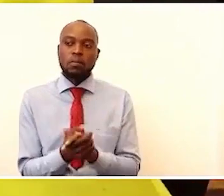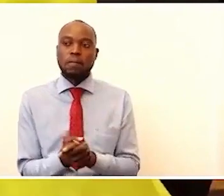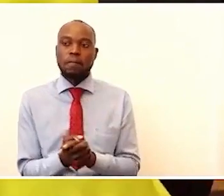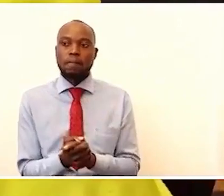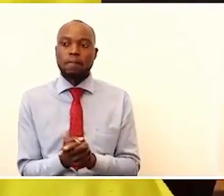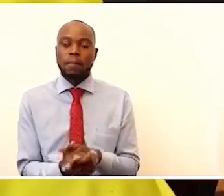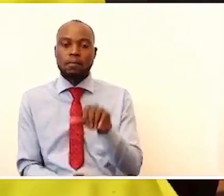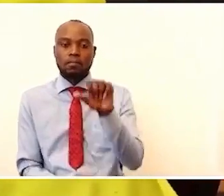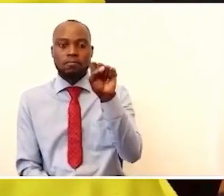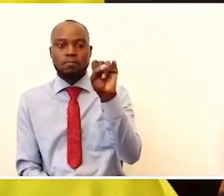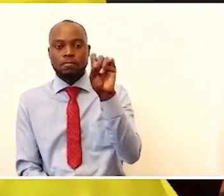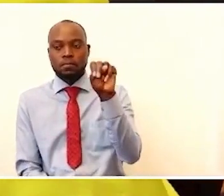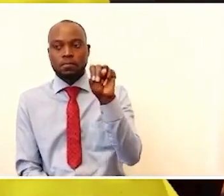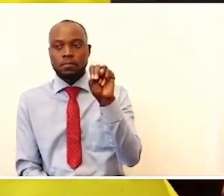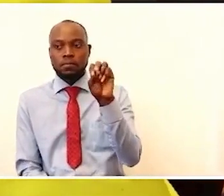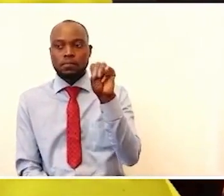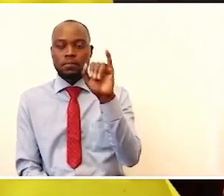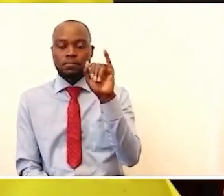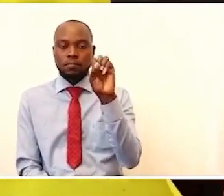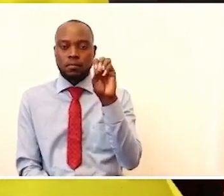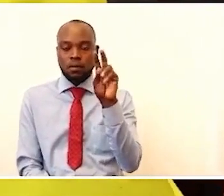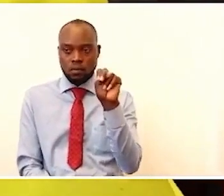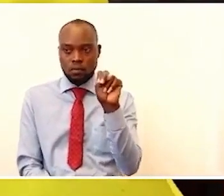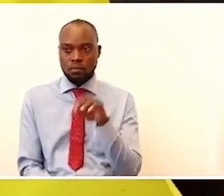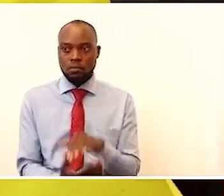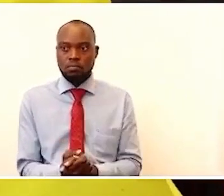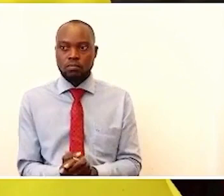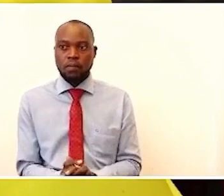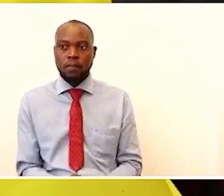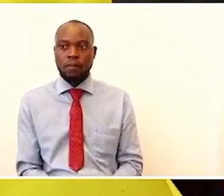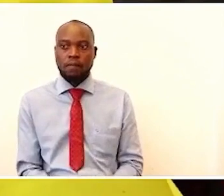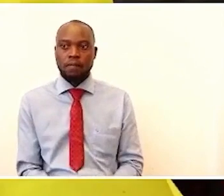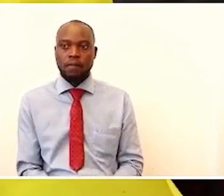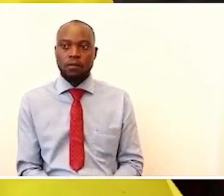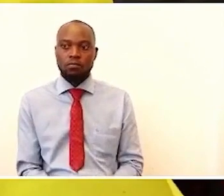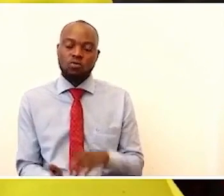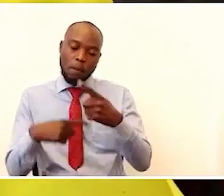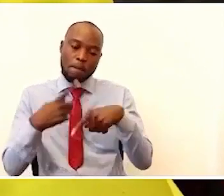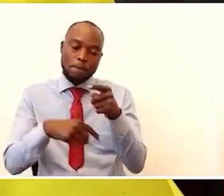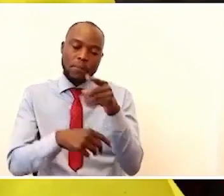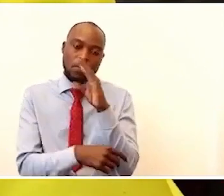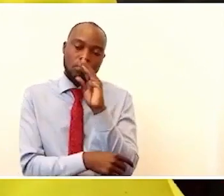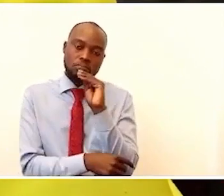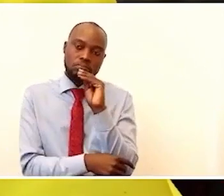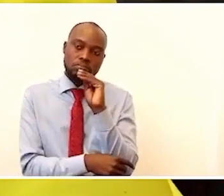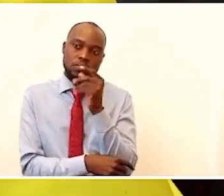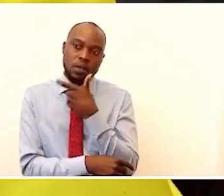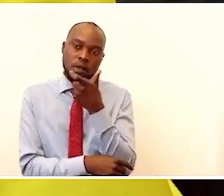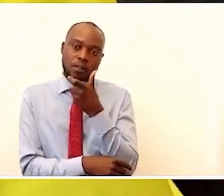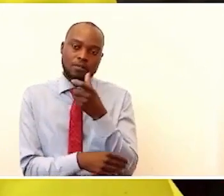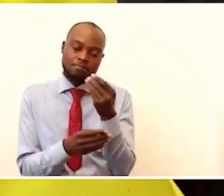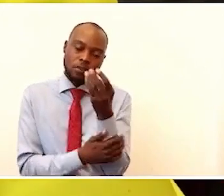Simeon Crystal. The question we are asking ourselves is that we keep on talking about feminist